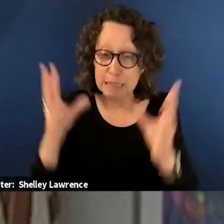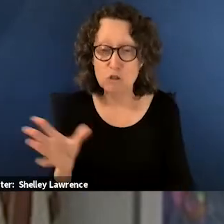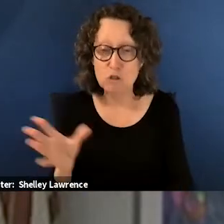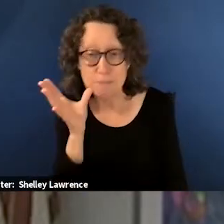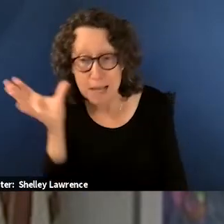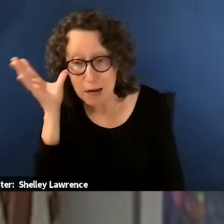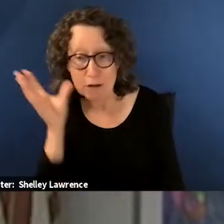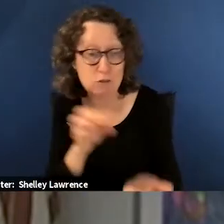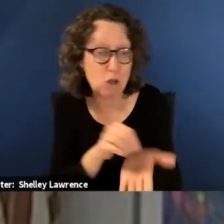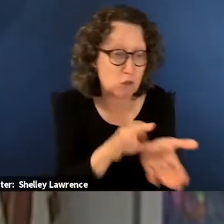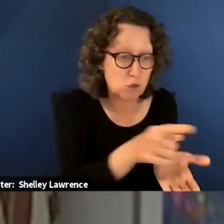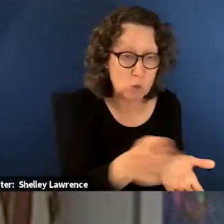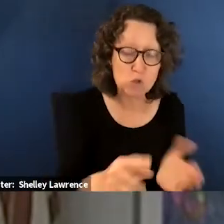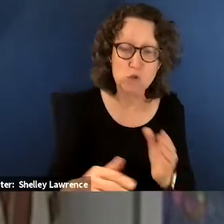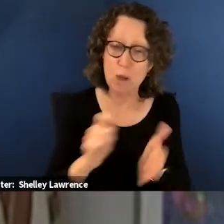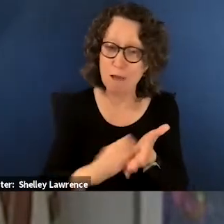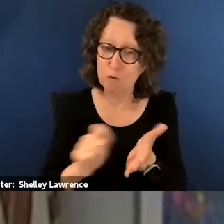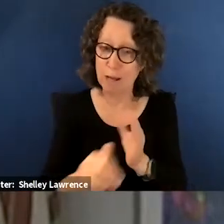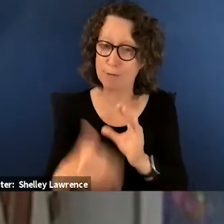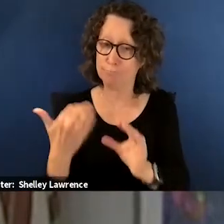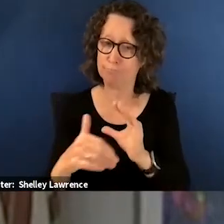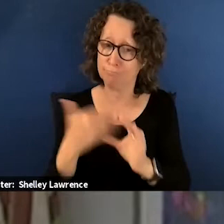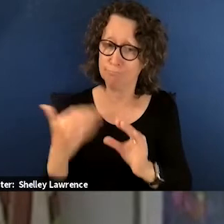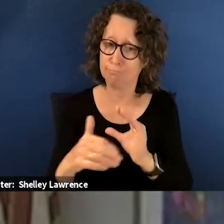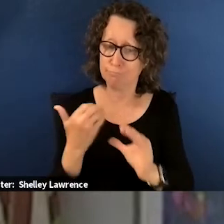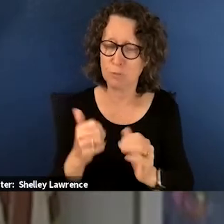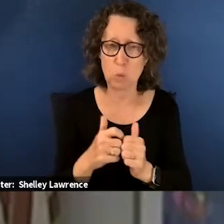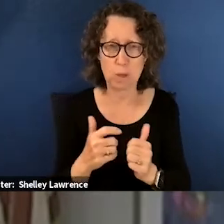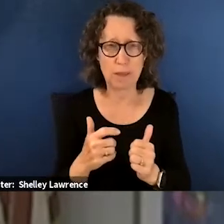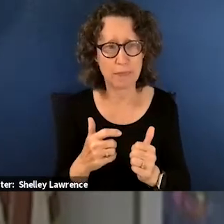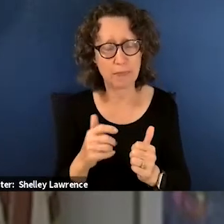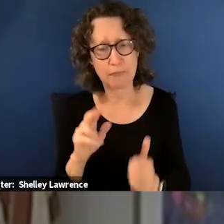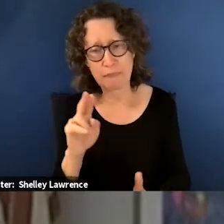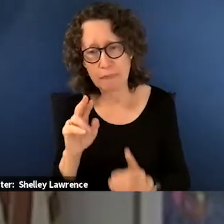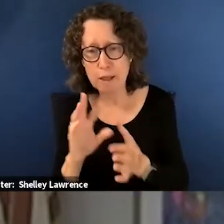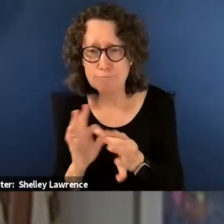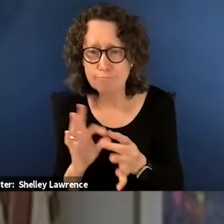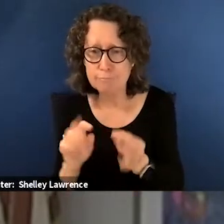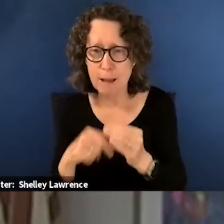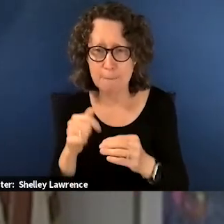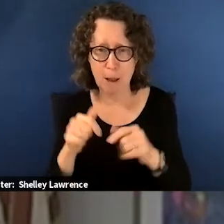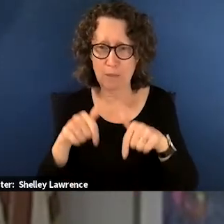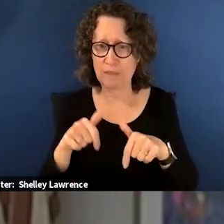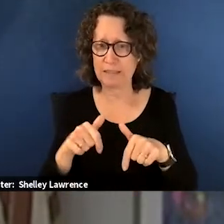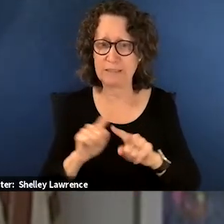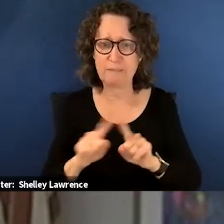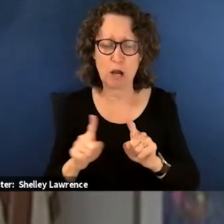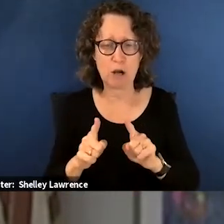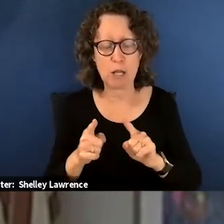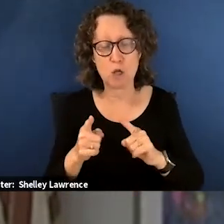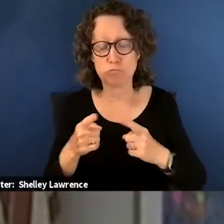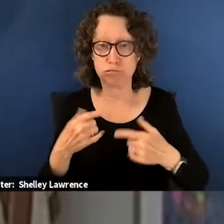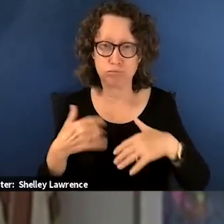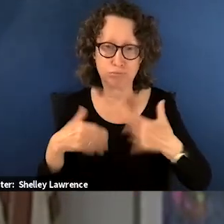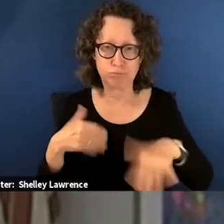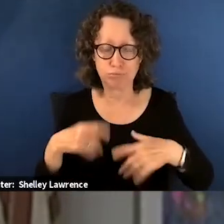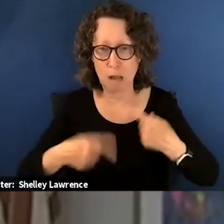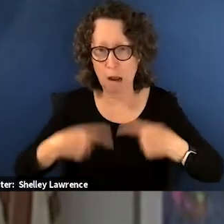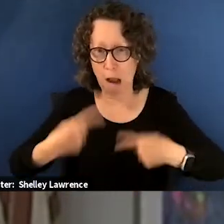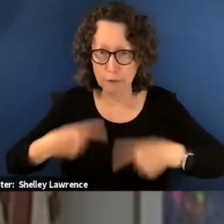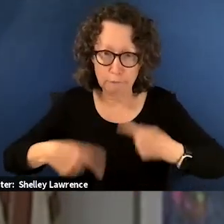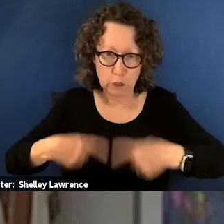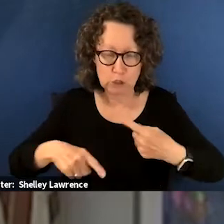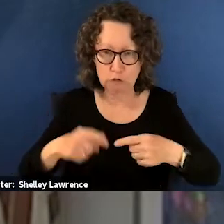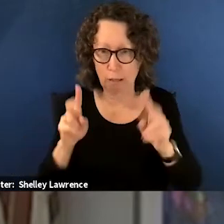students even, who've written in with such thoughtful notes about this very controversial, unfortunately